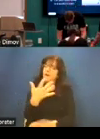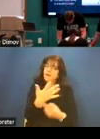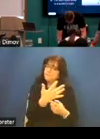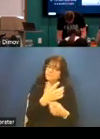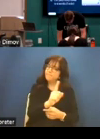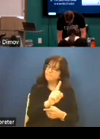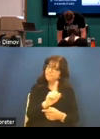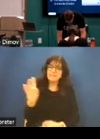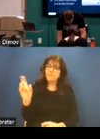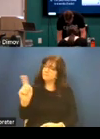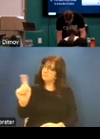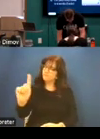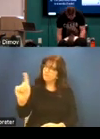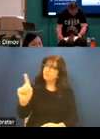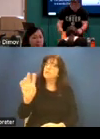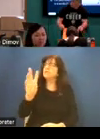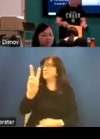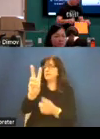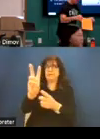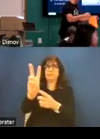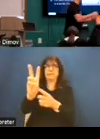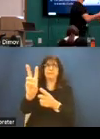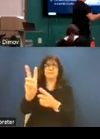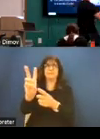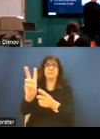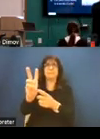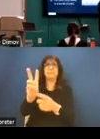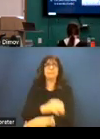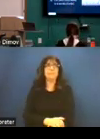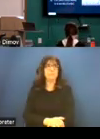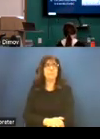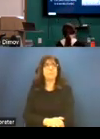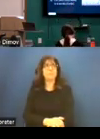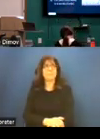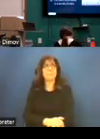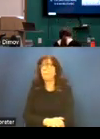Come on. It's gotta be 6. Gotta be 6.